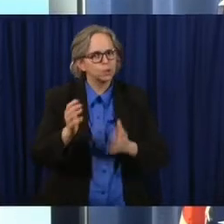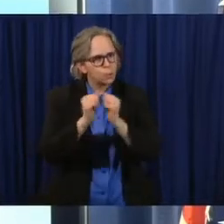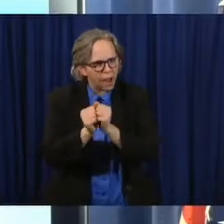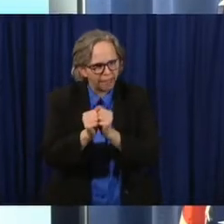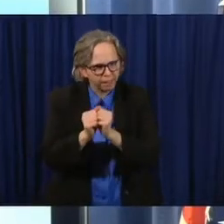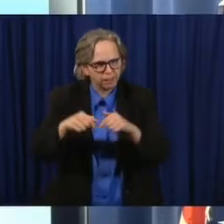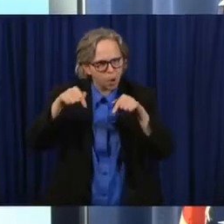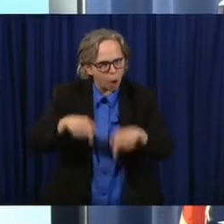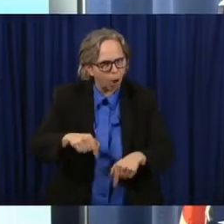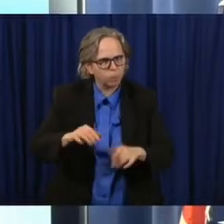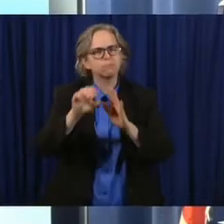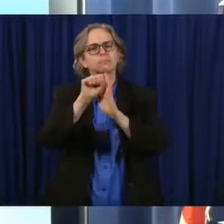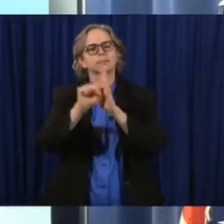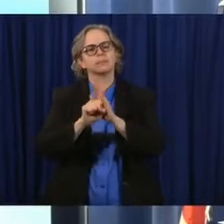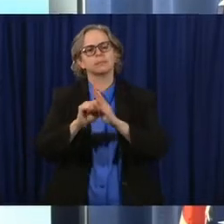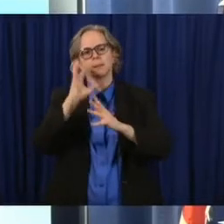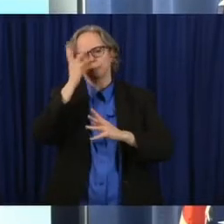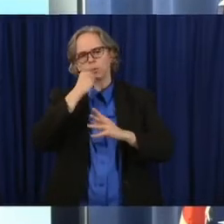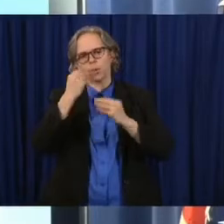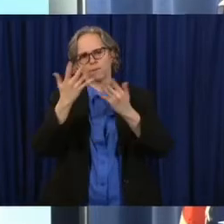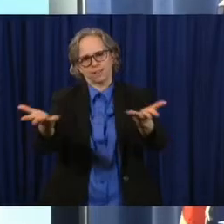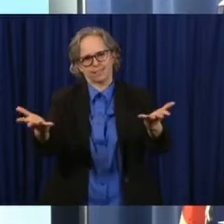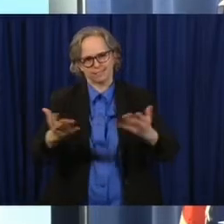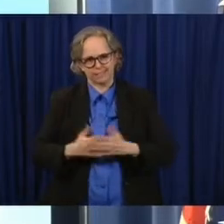public lands beautiful, clean, and